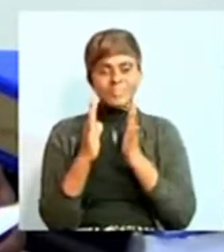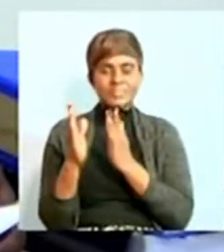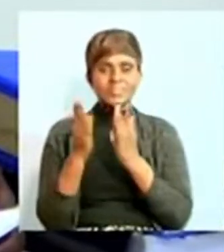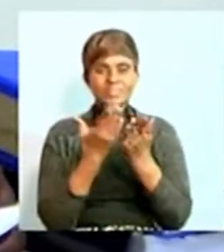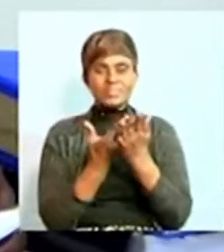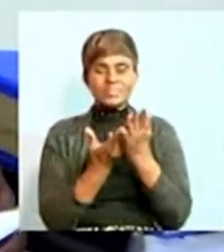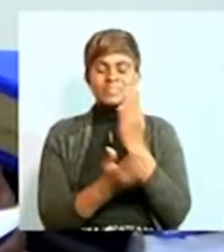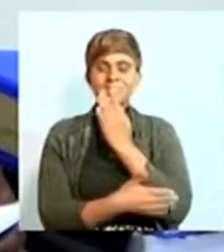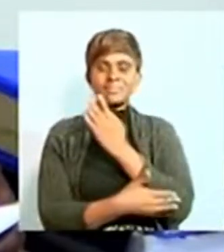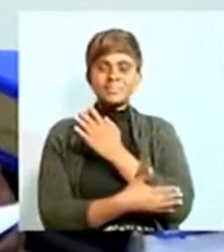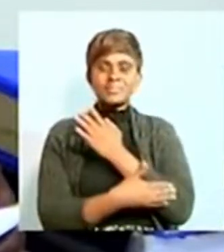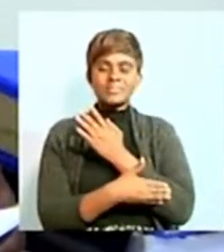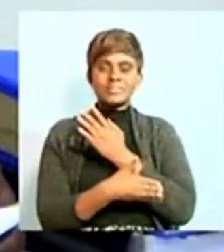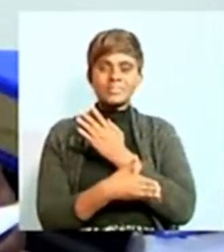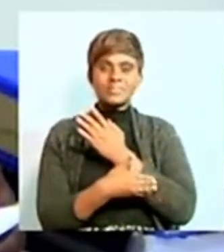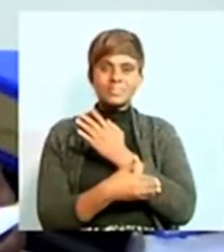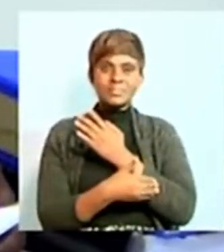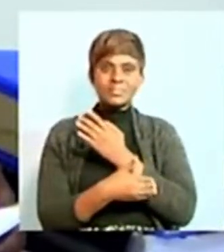this date,